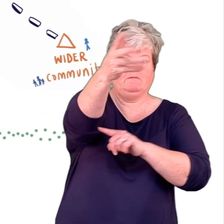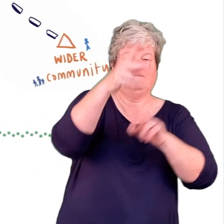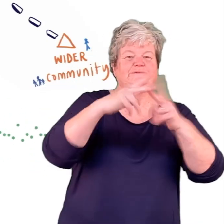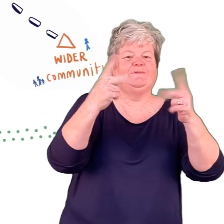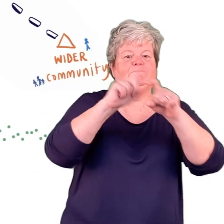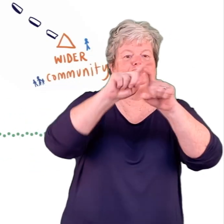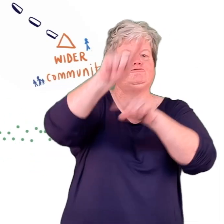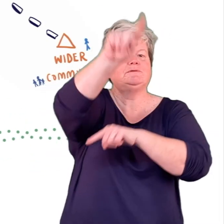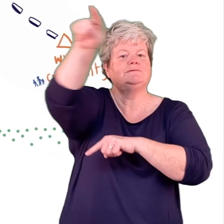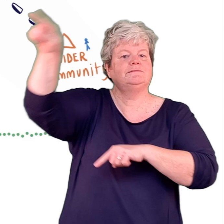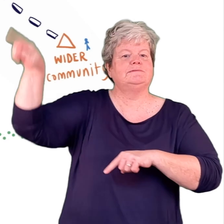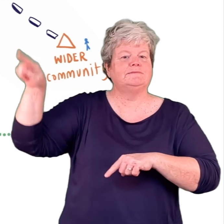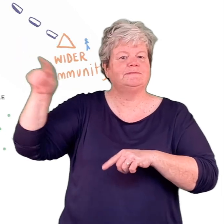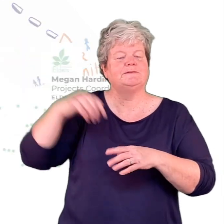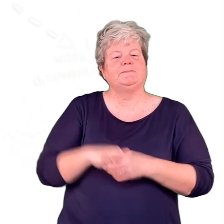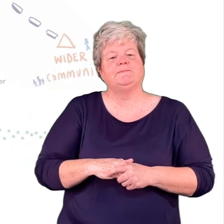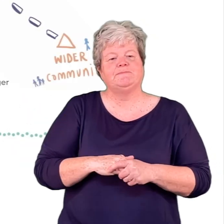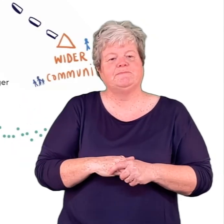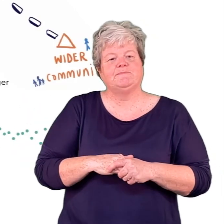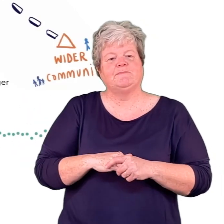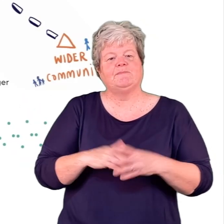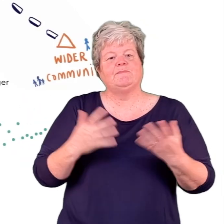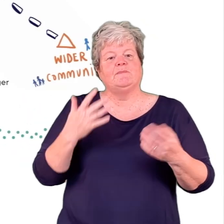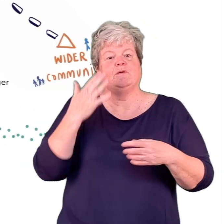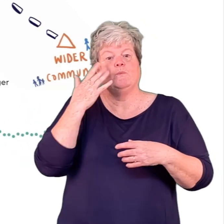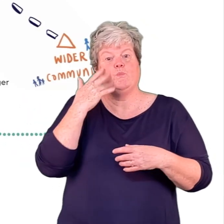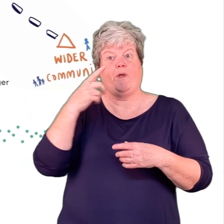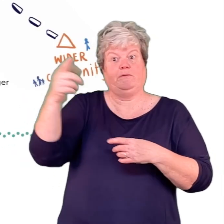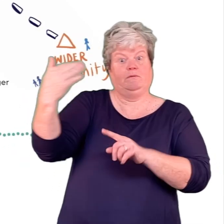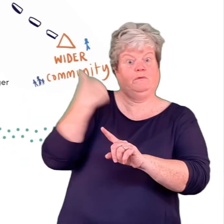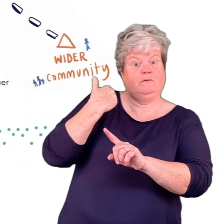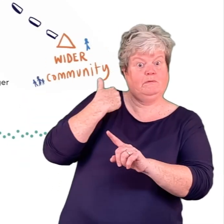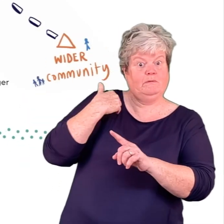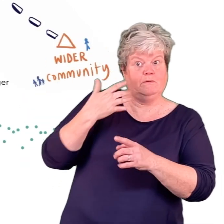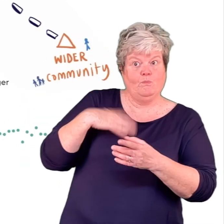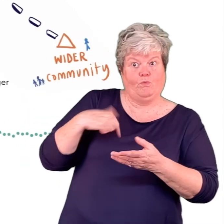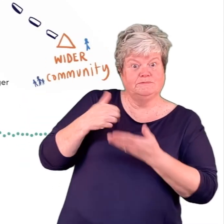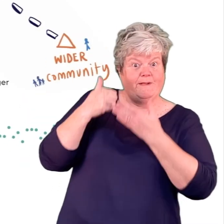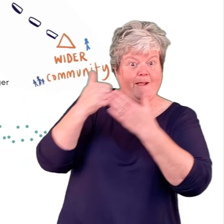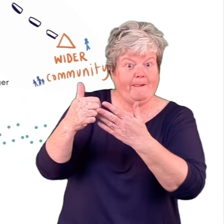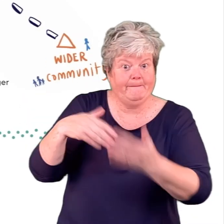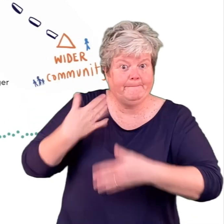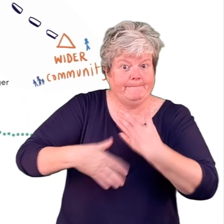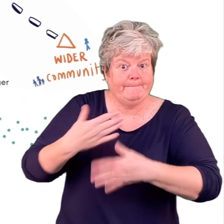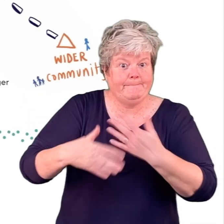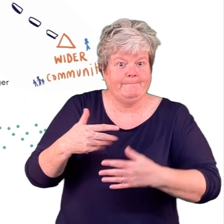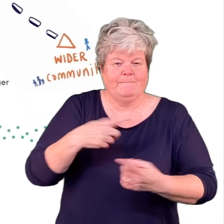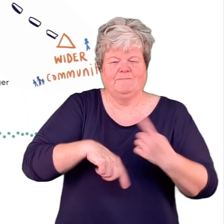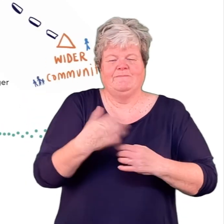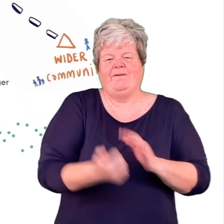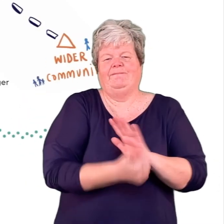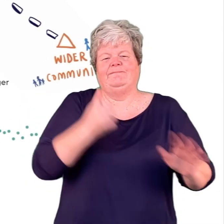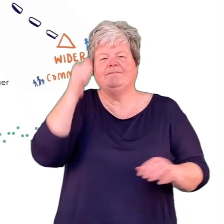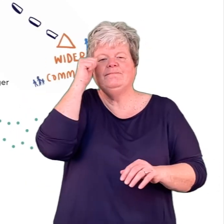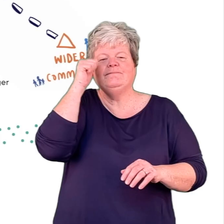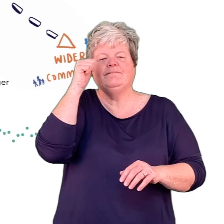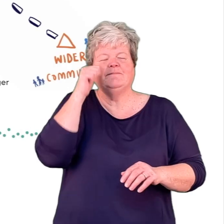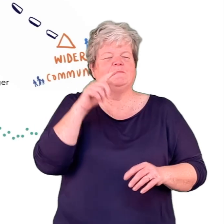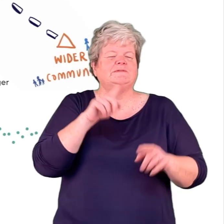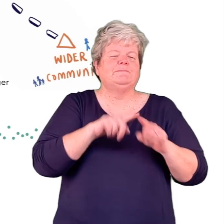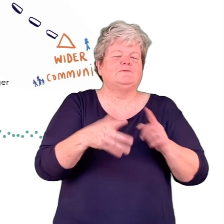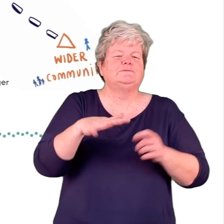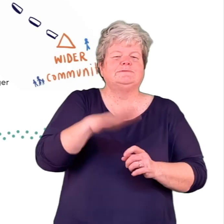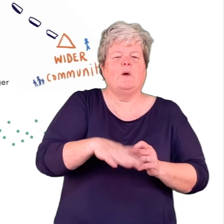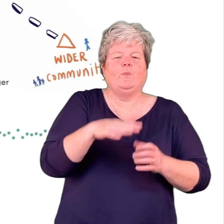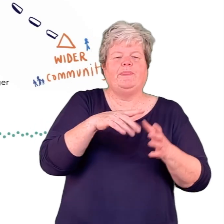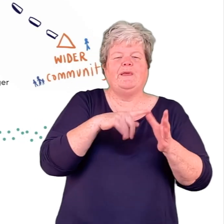we always signpost the researchers on. We get approached about community-based research, and we've supported Hindsight Mind, wanted